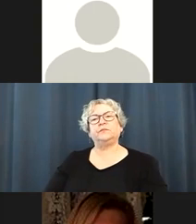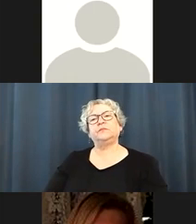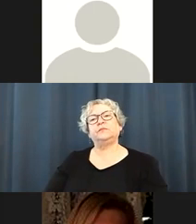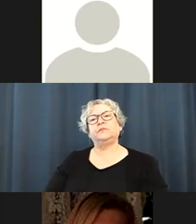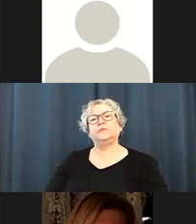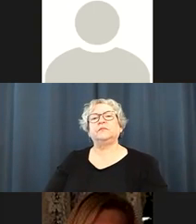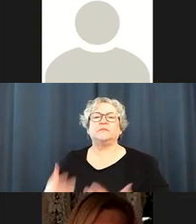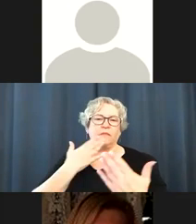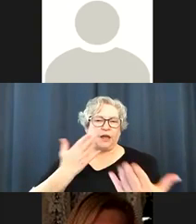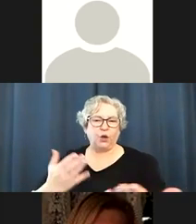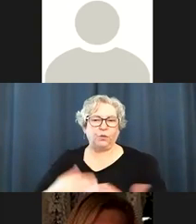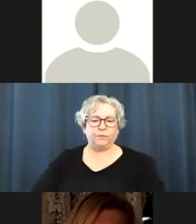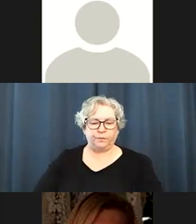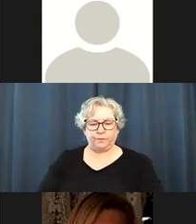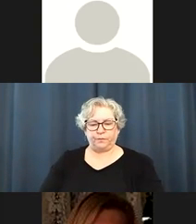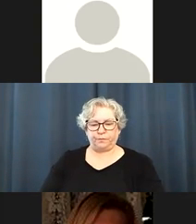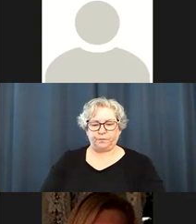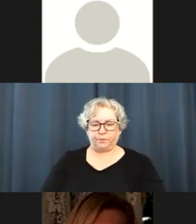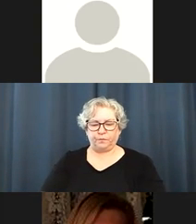And thank you.